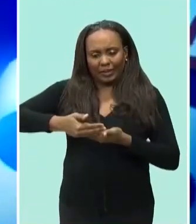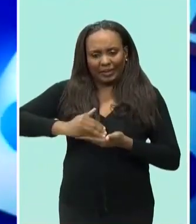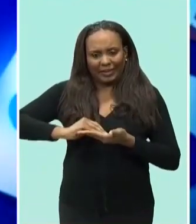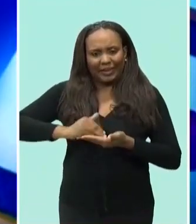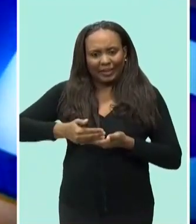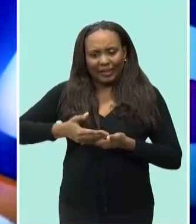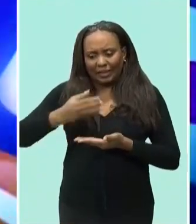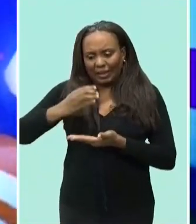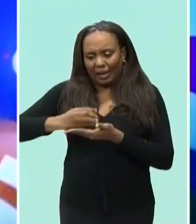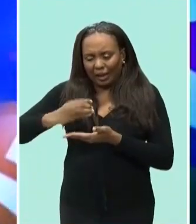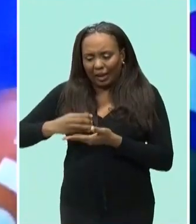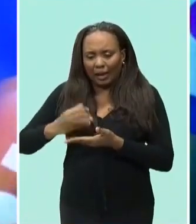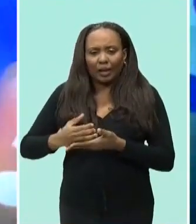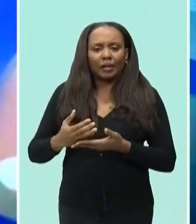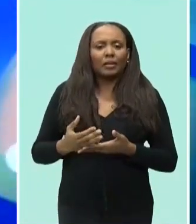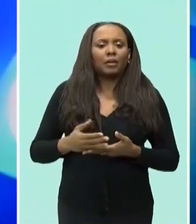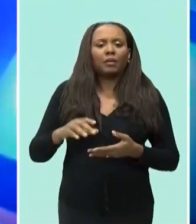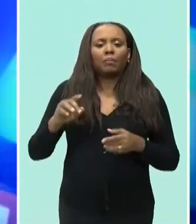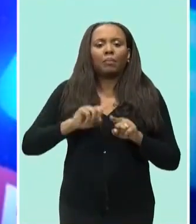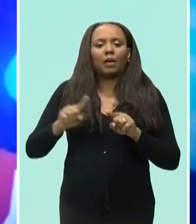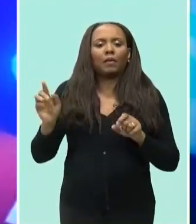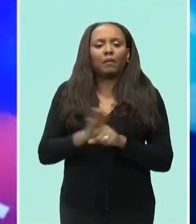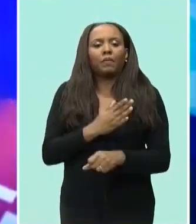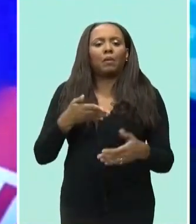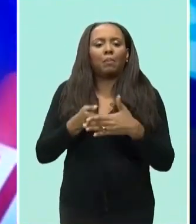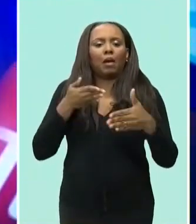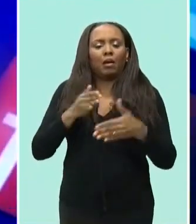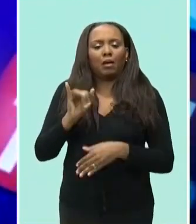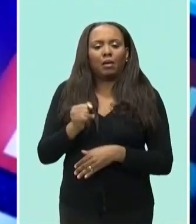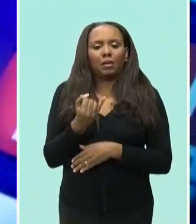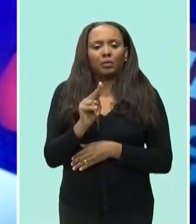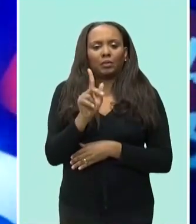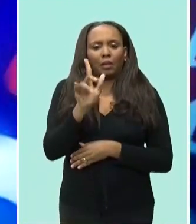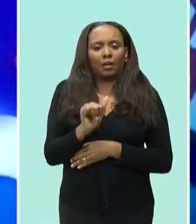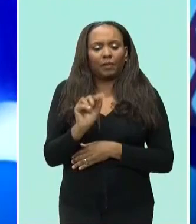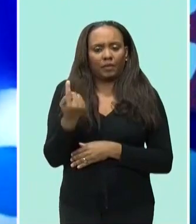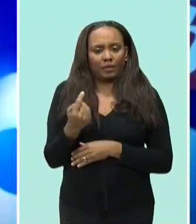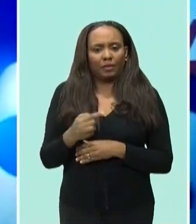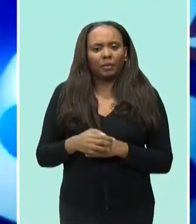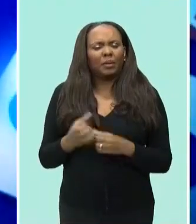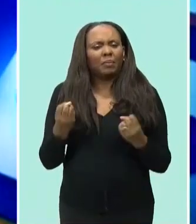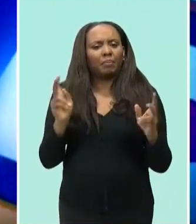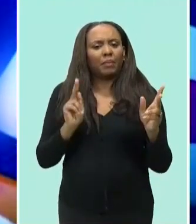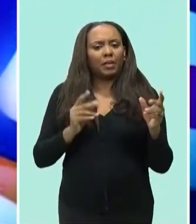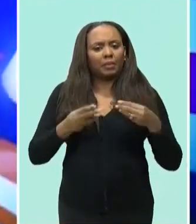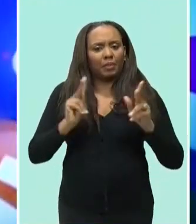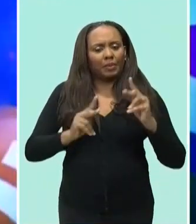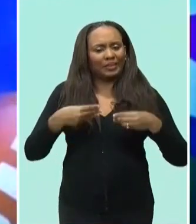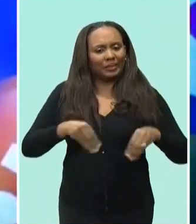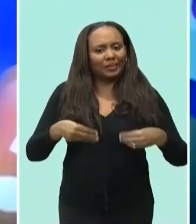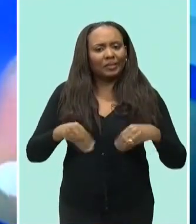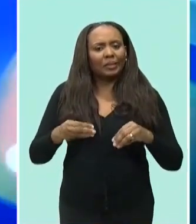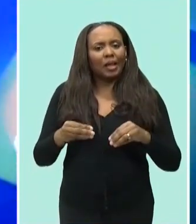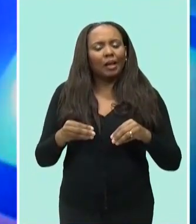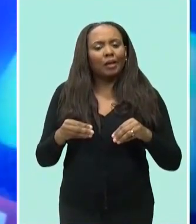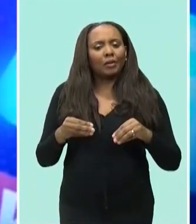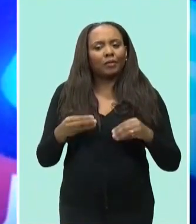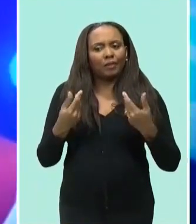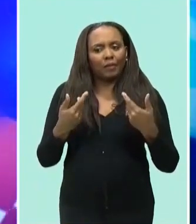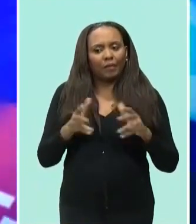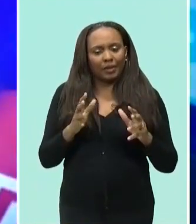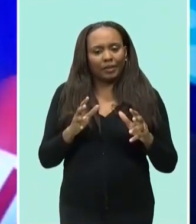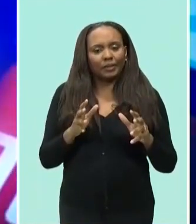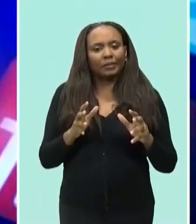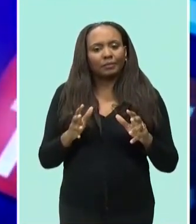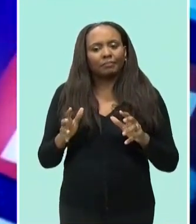is quickly approaching on July 1st. Many vendors have already made the switch to the new environmentally friendly alternatives,